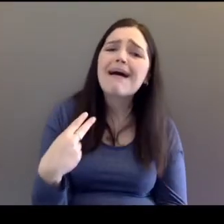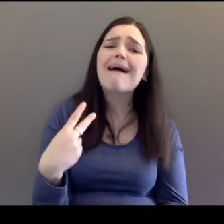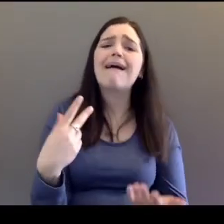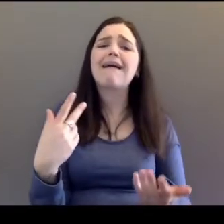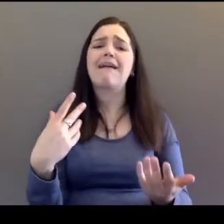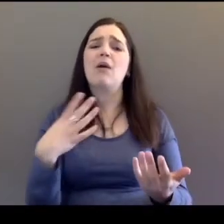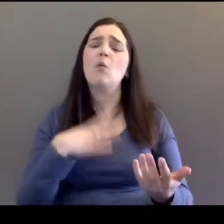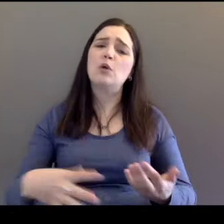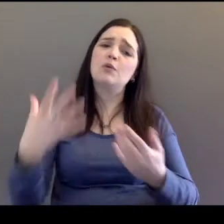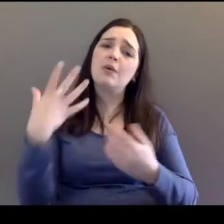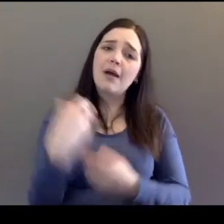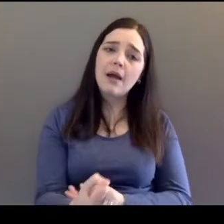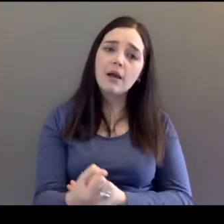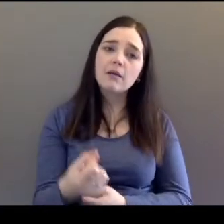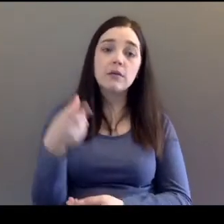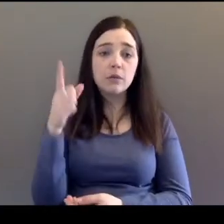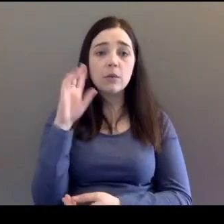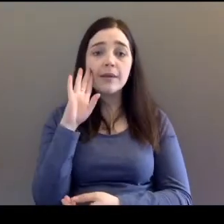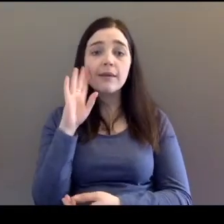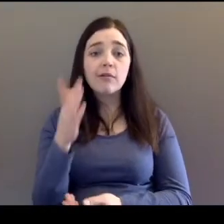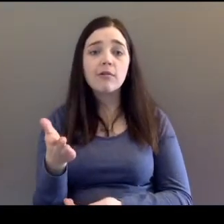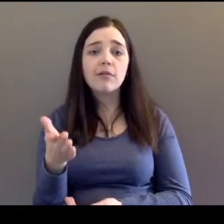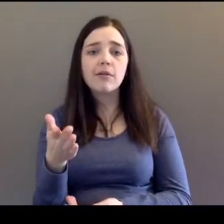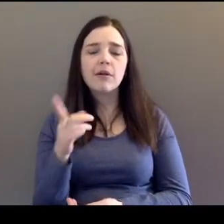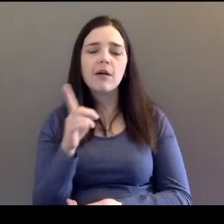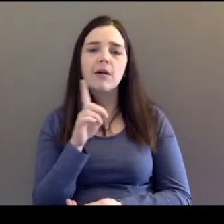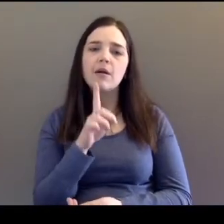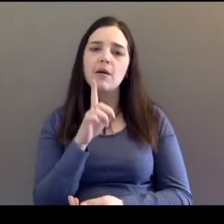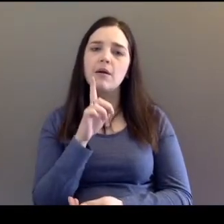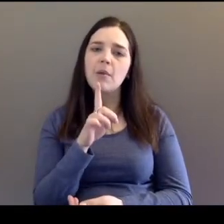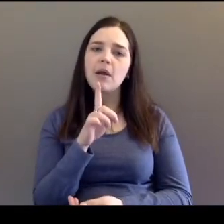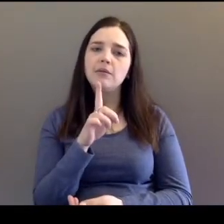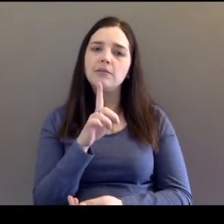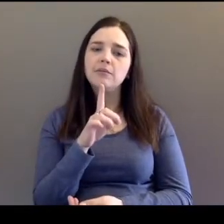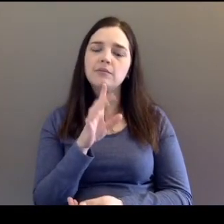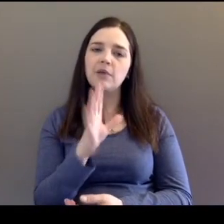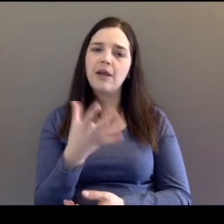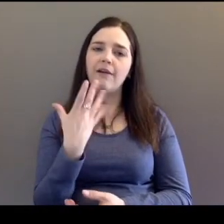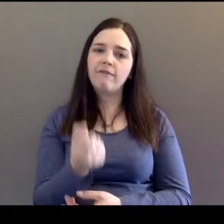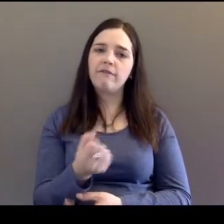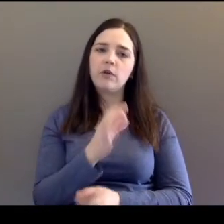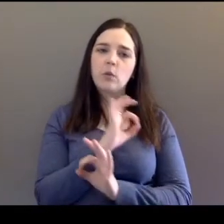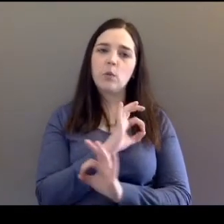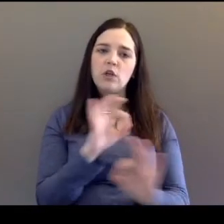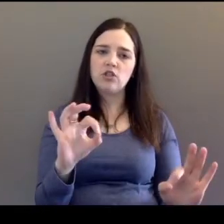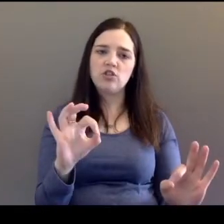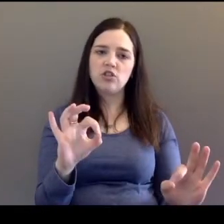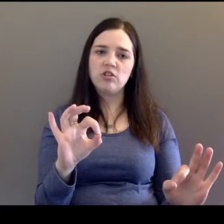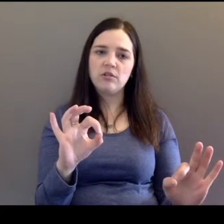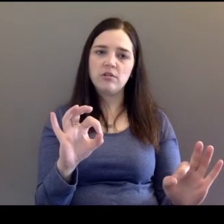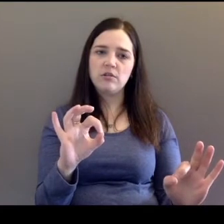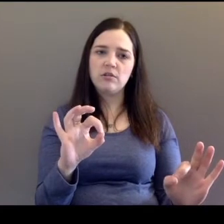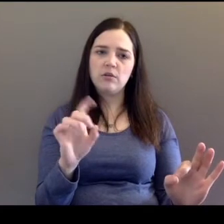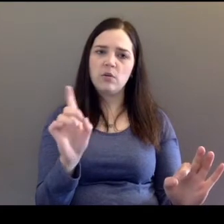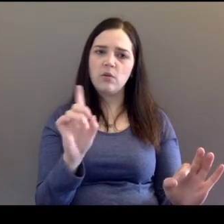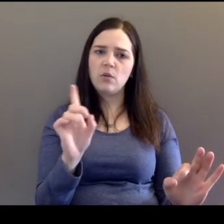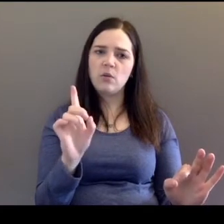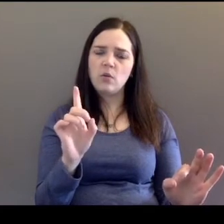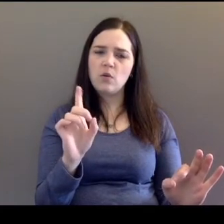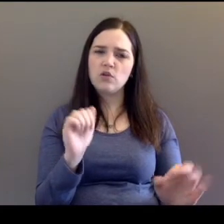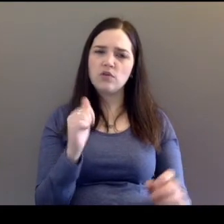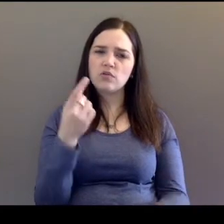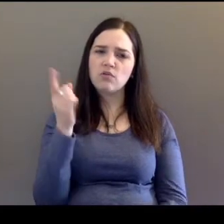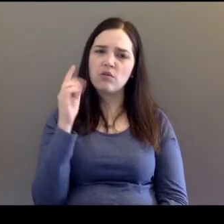have. And God will hear that, but at the same time, there is that call to ask this question. What is God's kingdom?